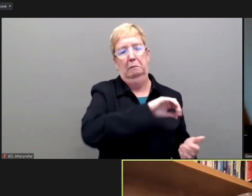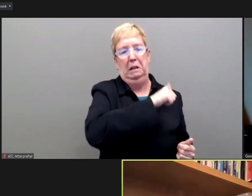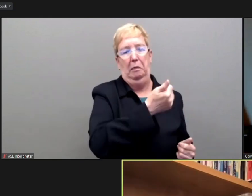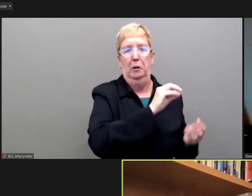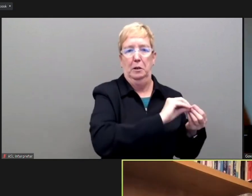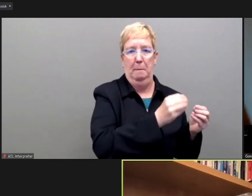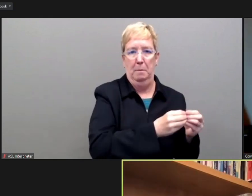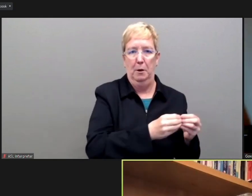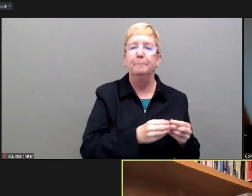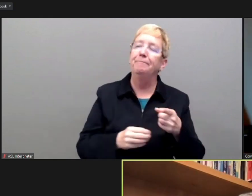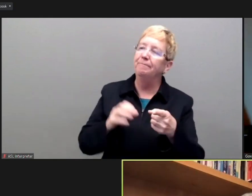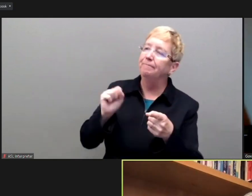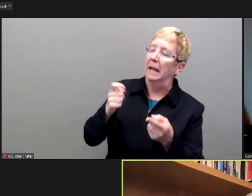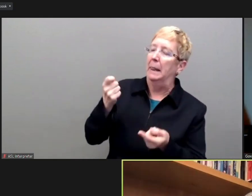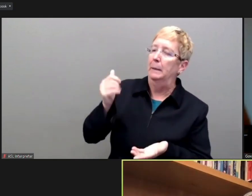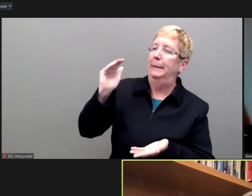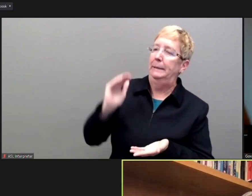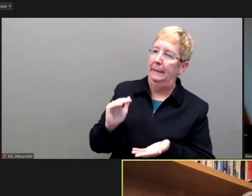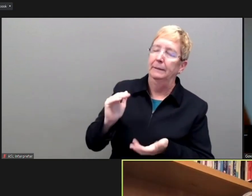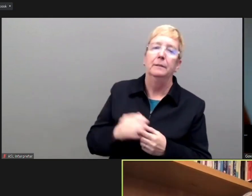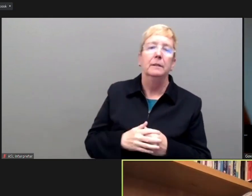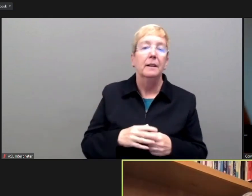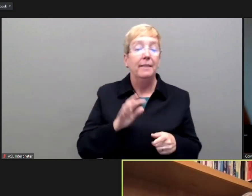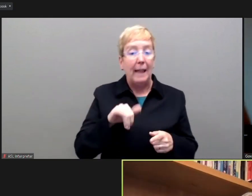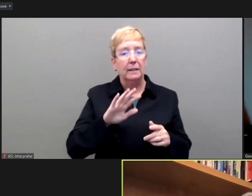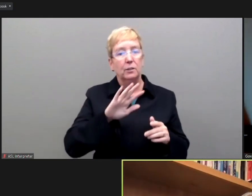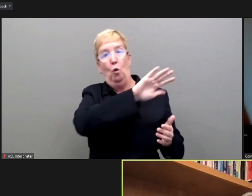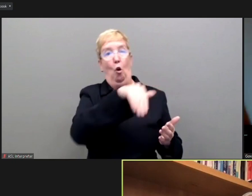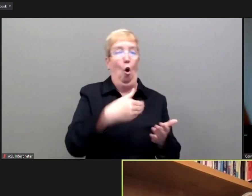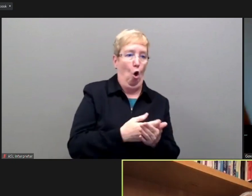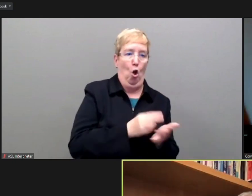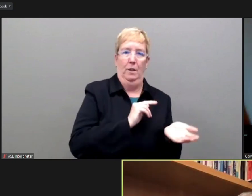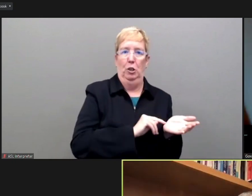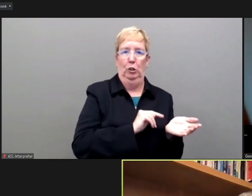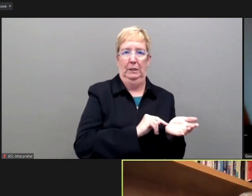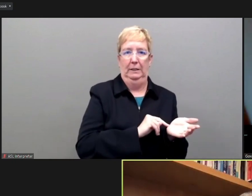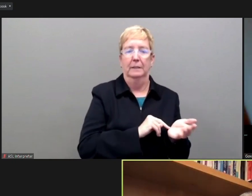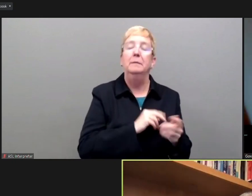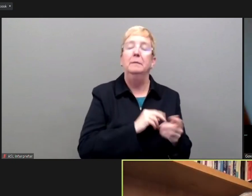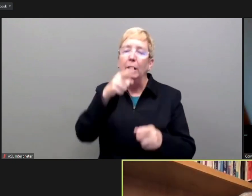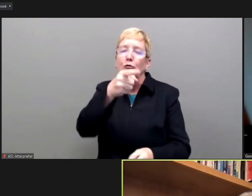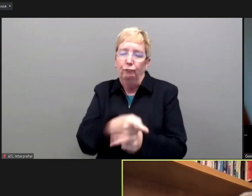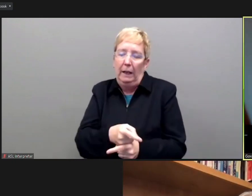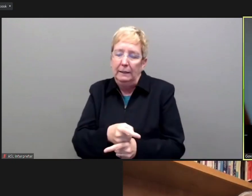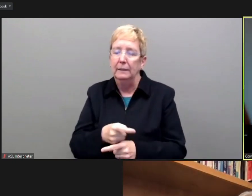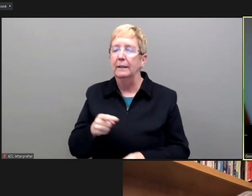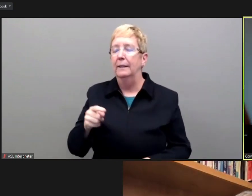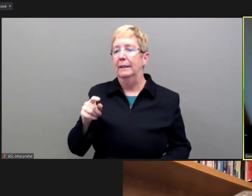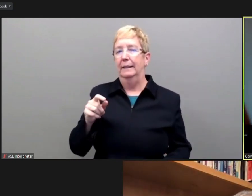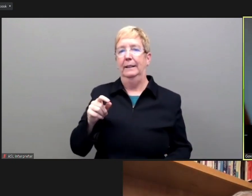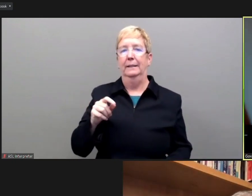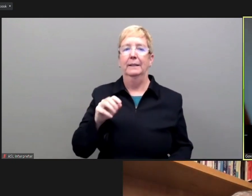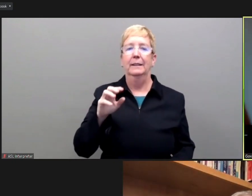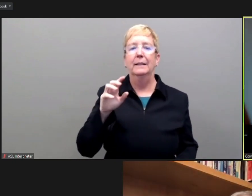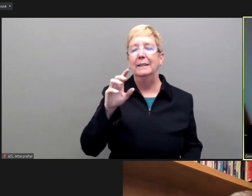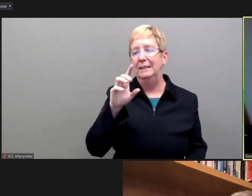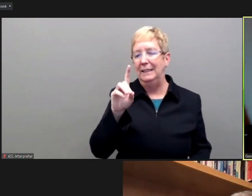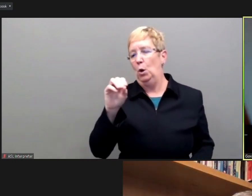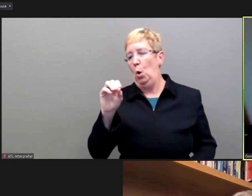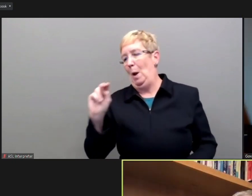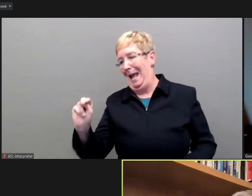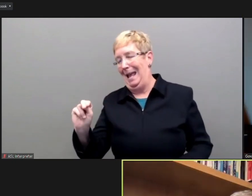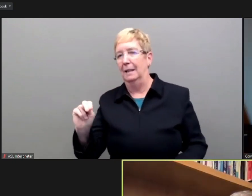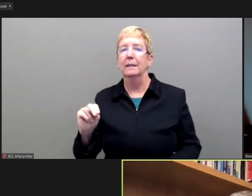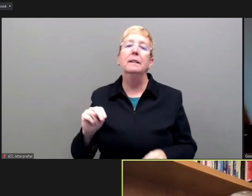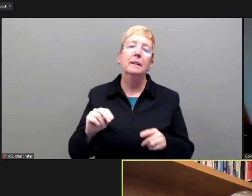little lower. Yeah, that's all nurses. So it'd be on, but though you're right, the staff and DONs, yep. Yeah,